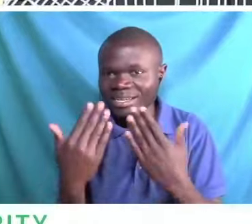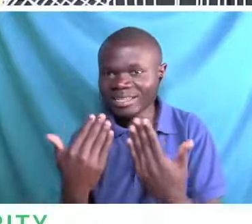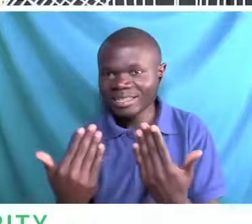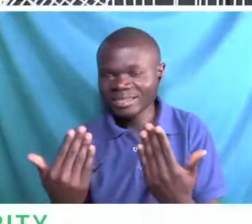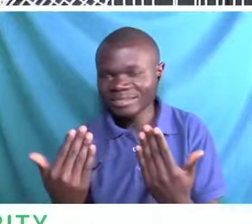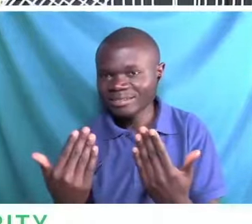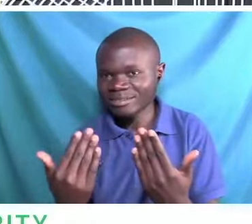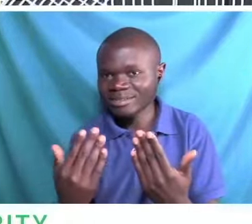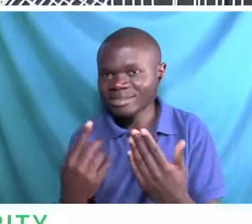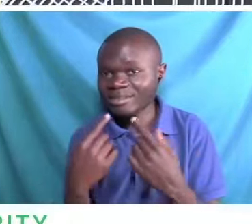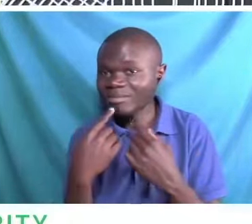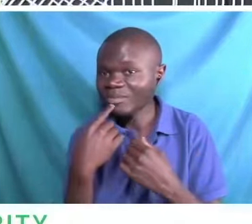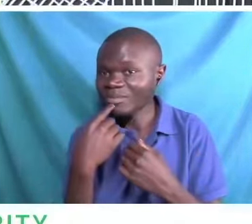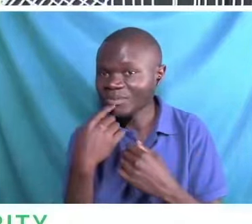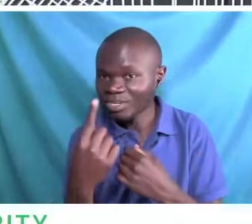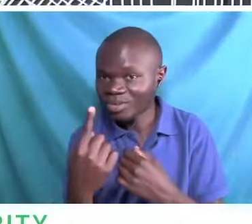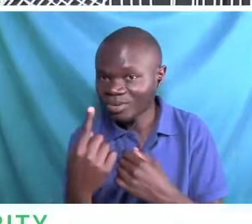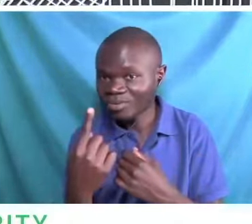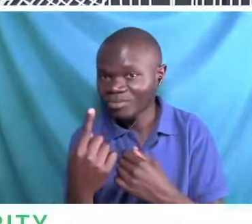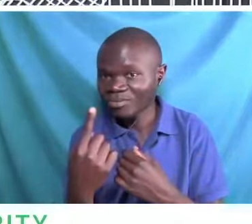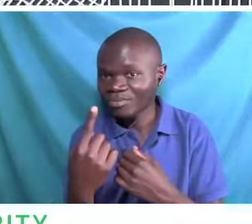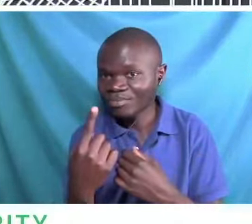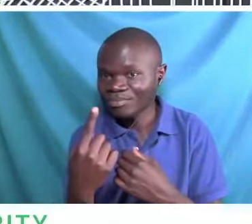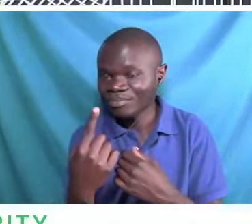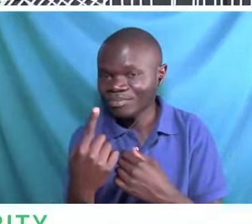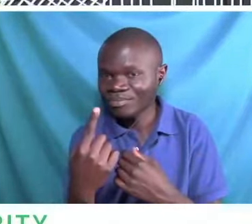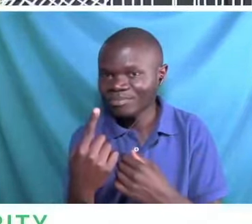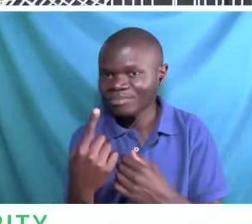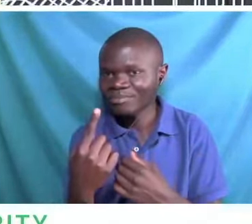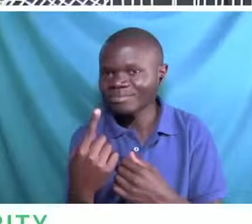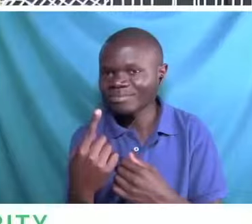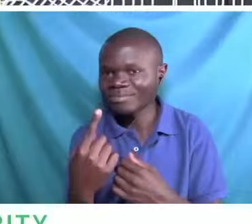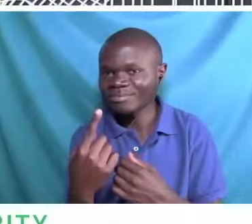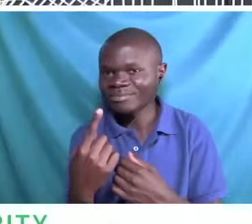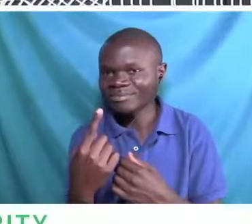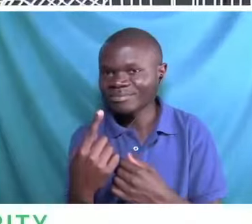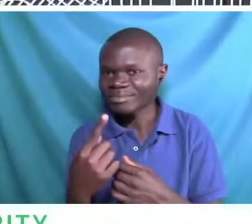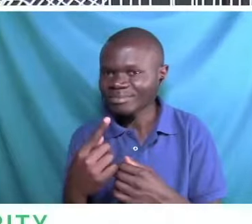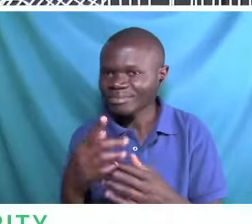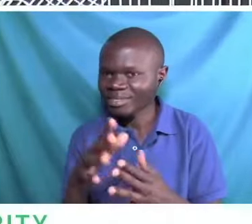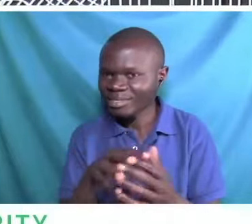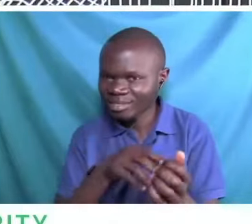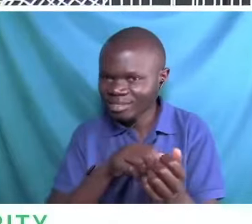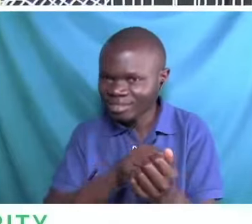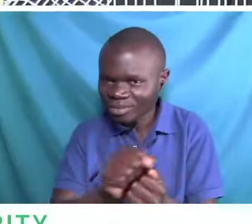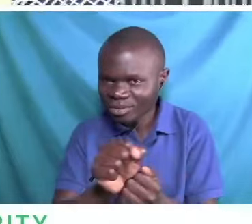finish is, let's deal with the virus.